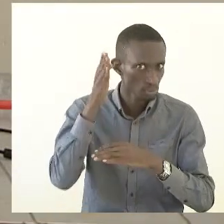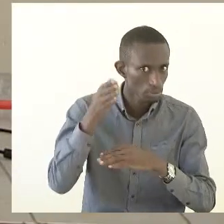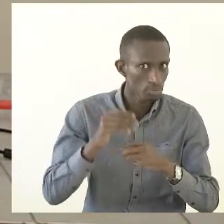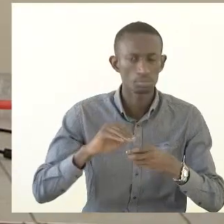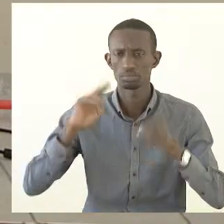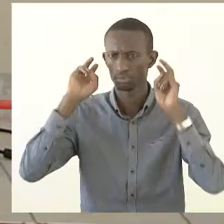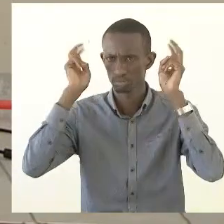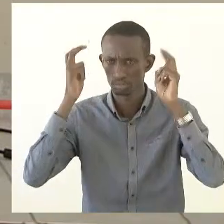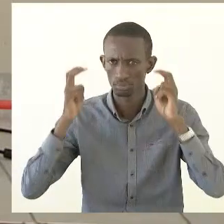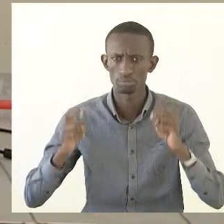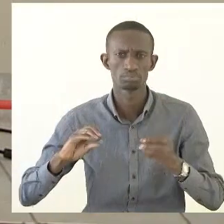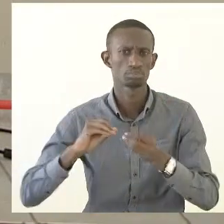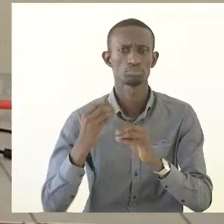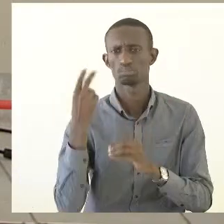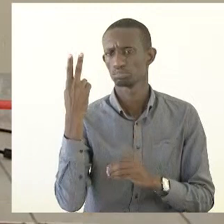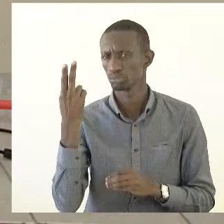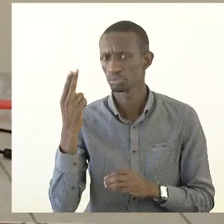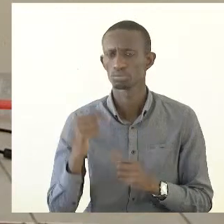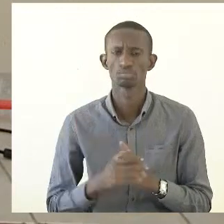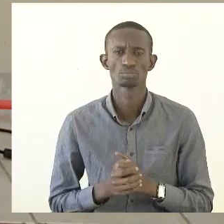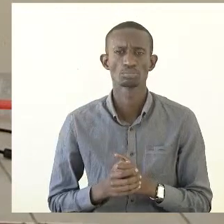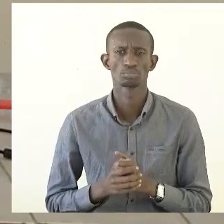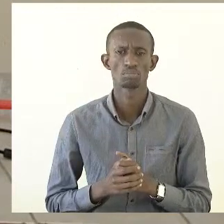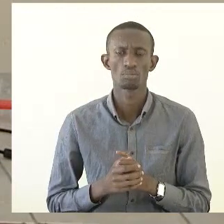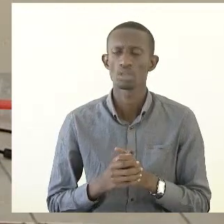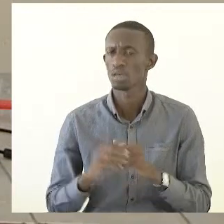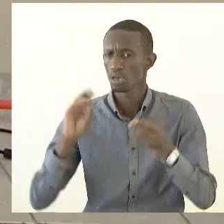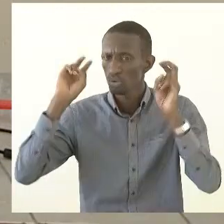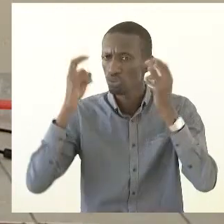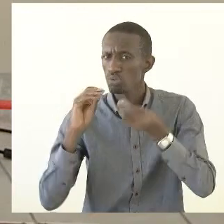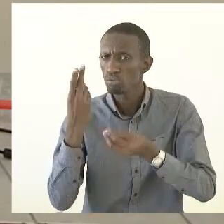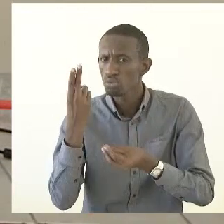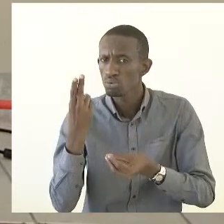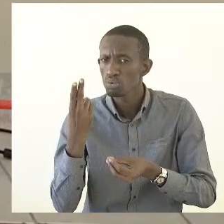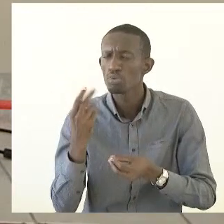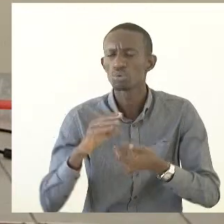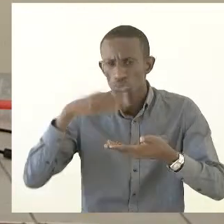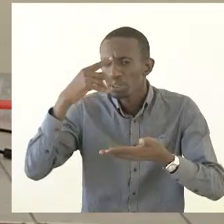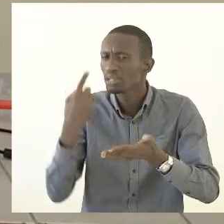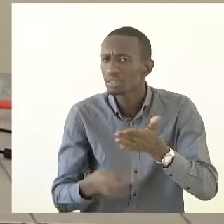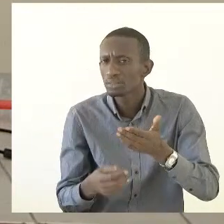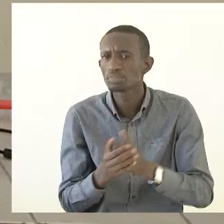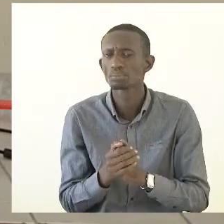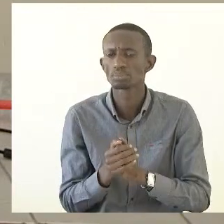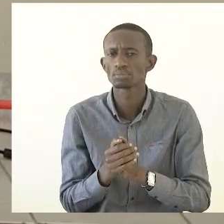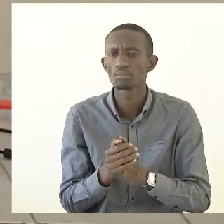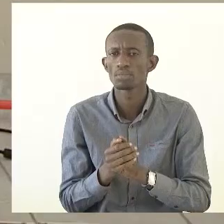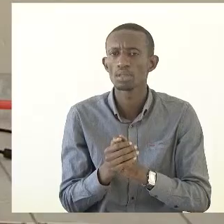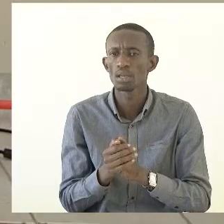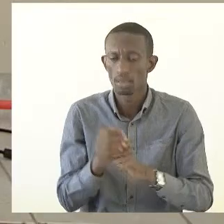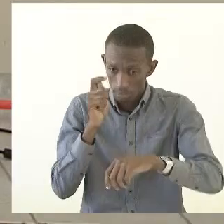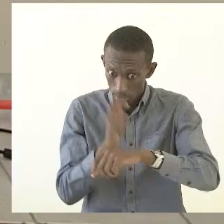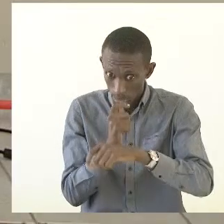2 is concerning about testing of non-reducing sugars. As you can see, this is testing of non-reducing sugars as well as